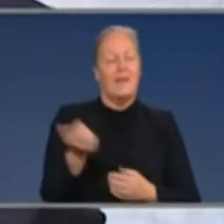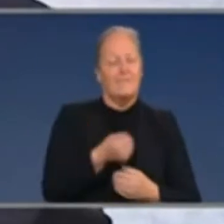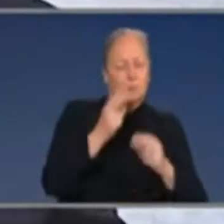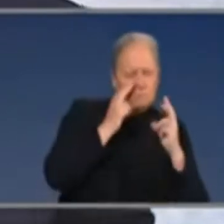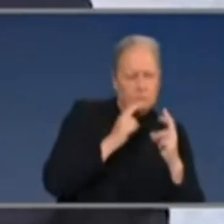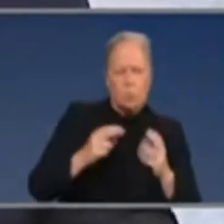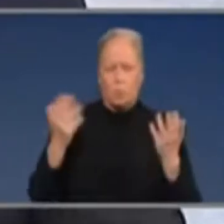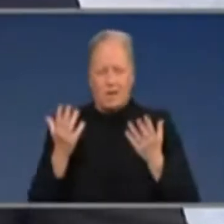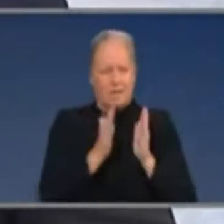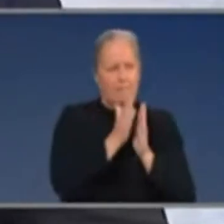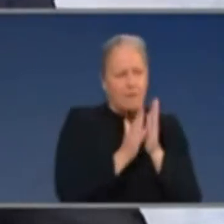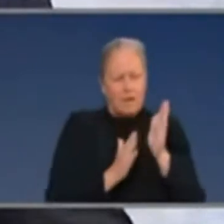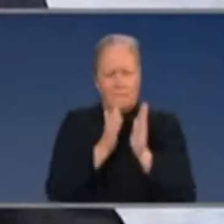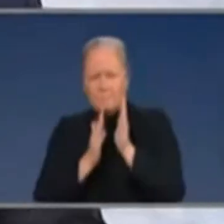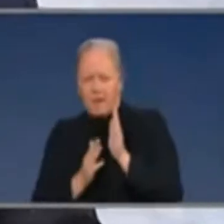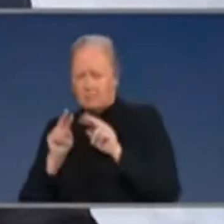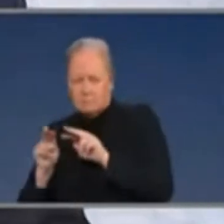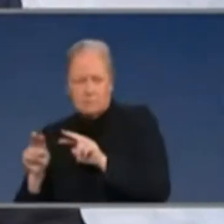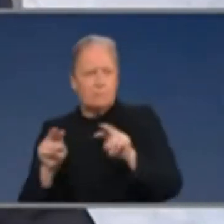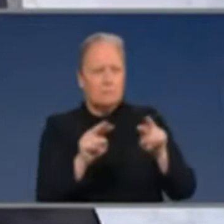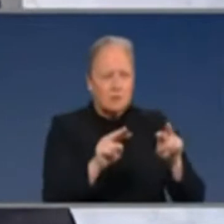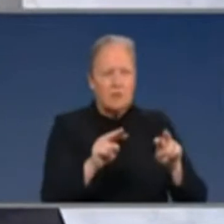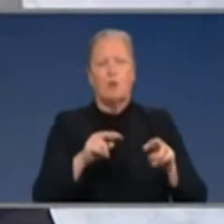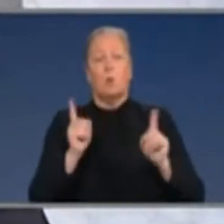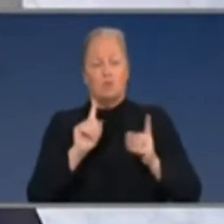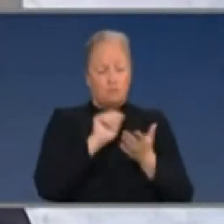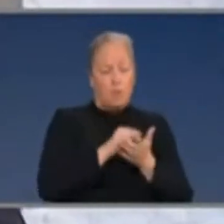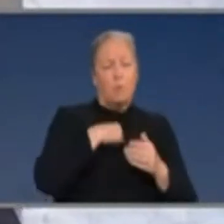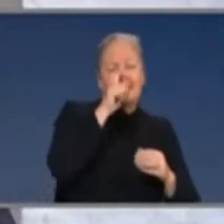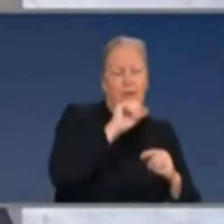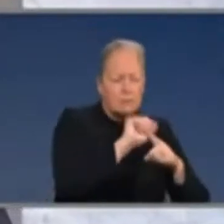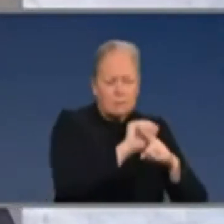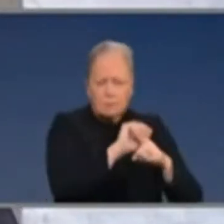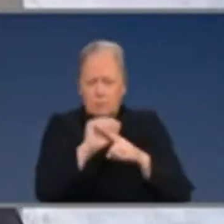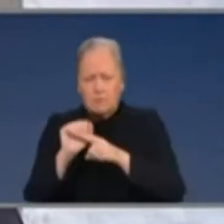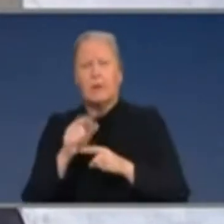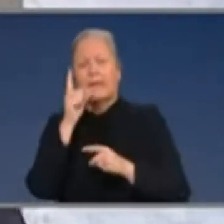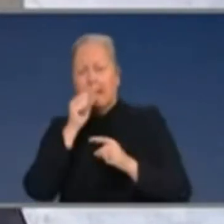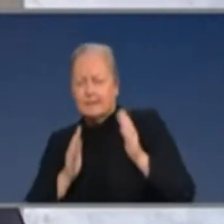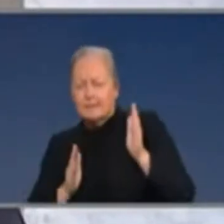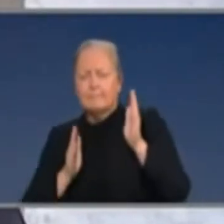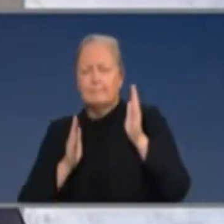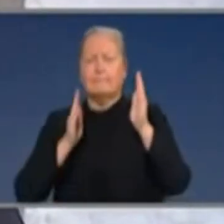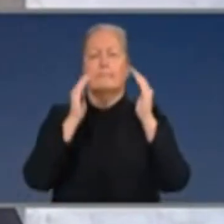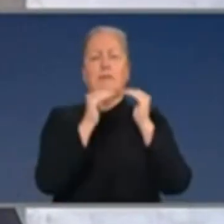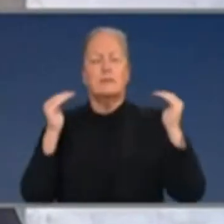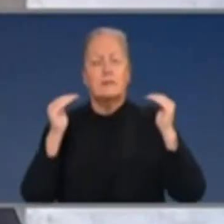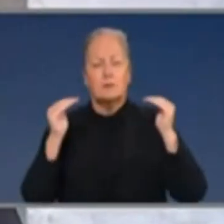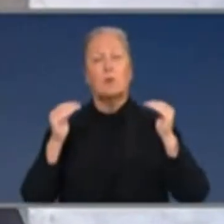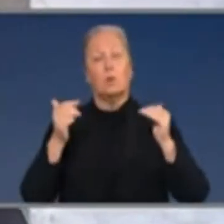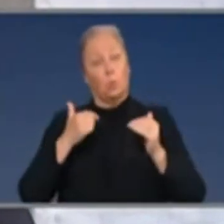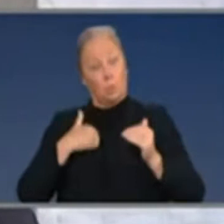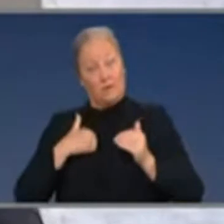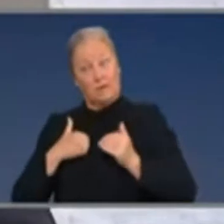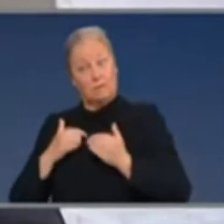find it a very practical document, Pat and Ken. I commend you on the work that it's done. It's realistic, it's shared, it's